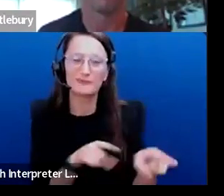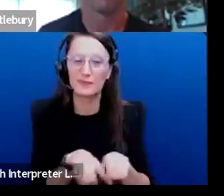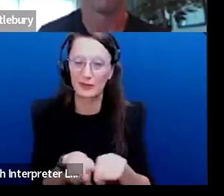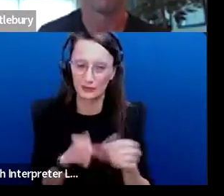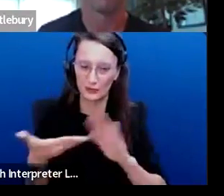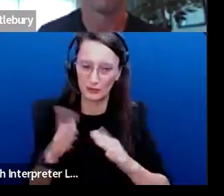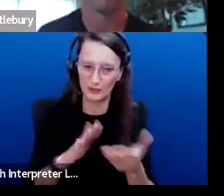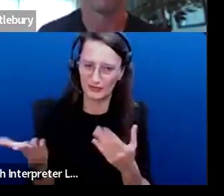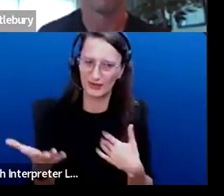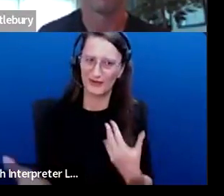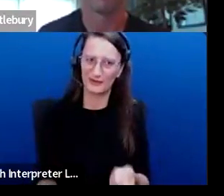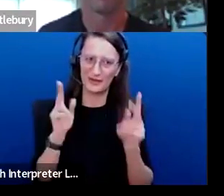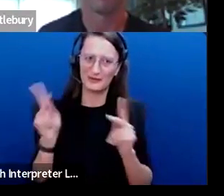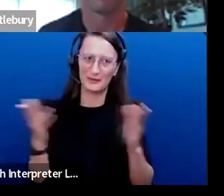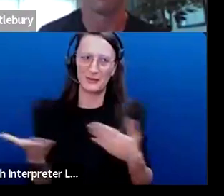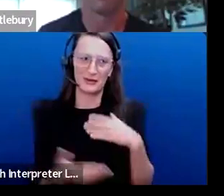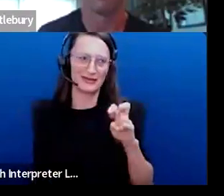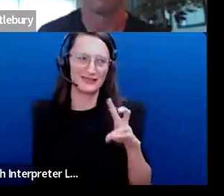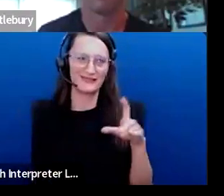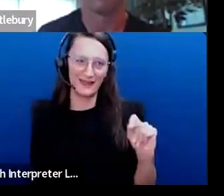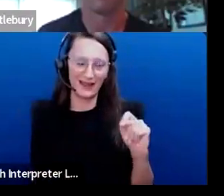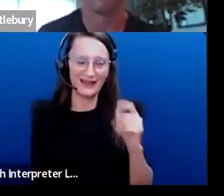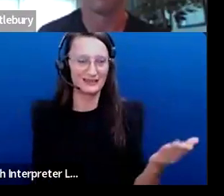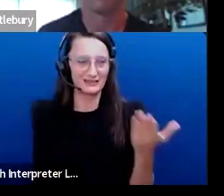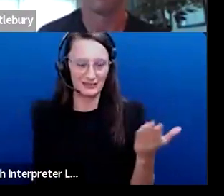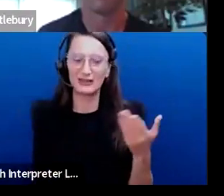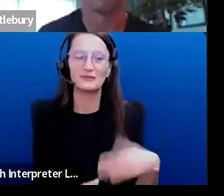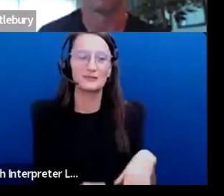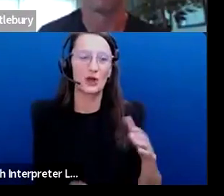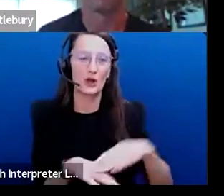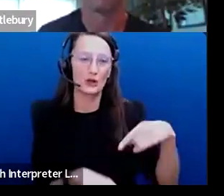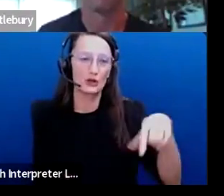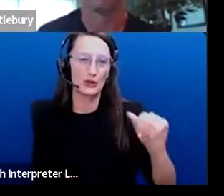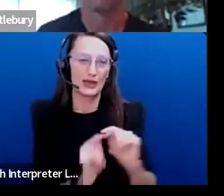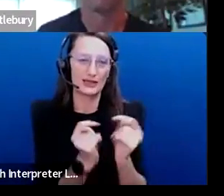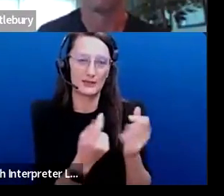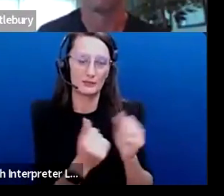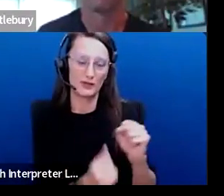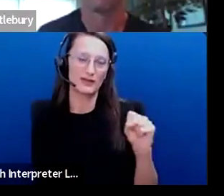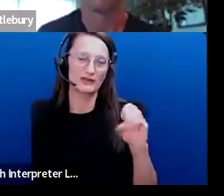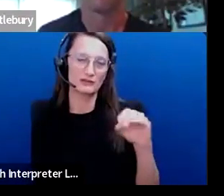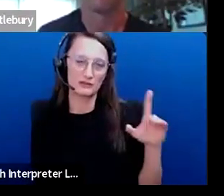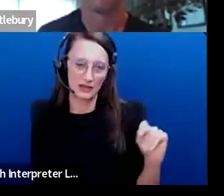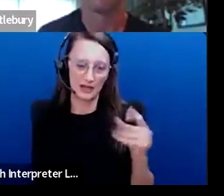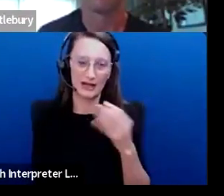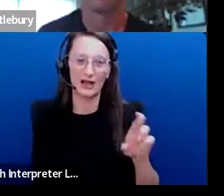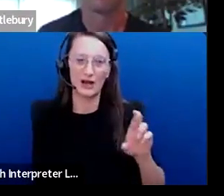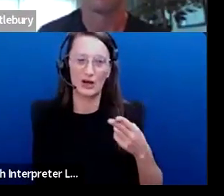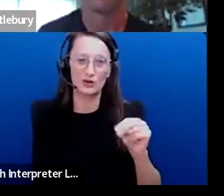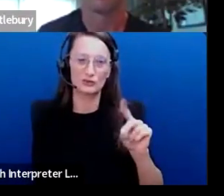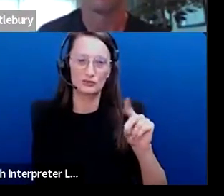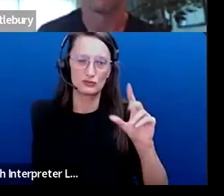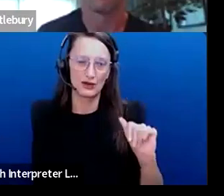Got lots of folks on. I see Yvette. Good morning to Yvette, who's on our quality assurance team with Scott. And Miss Rhonda Phillips, the